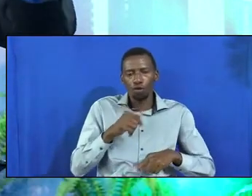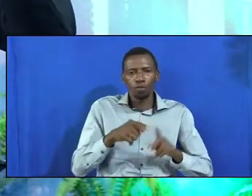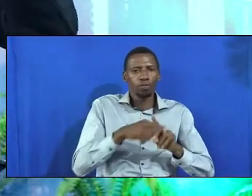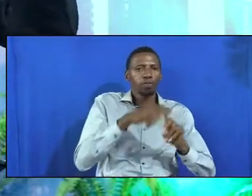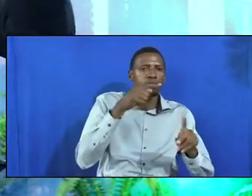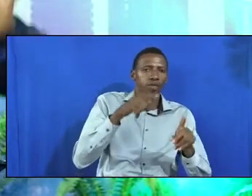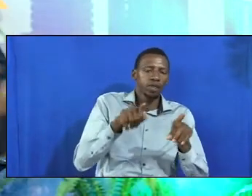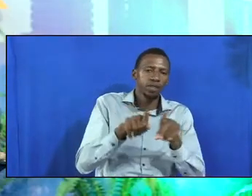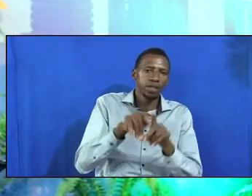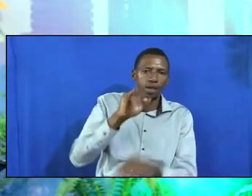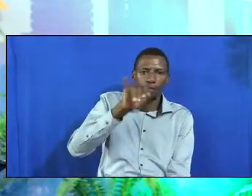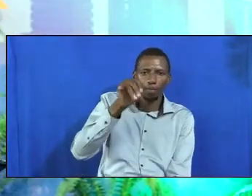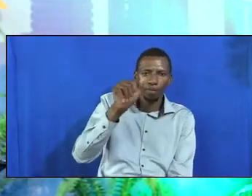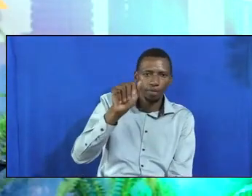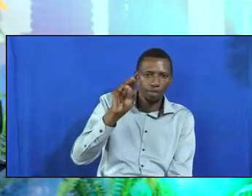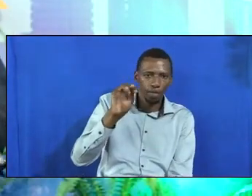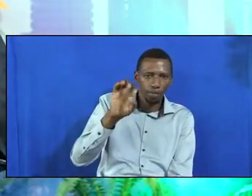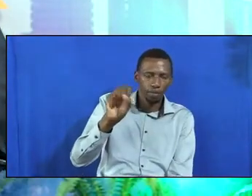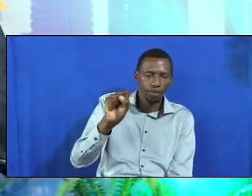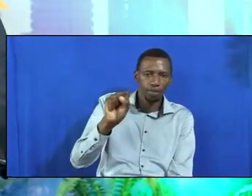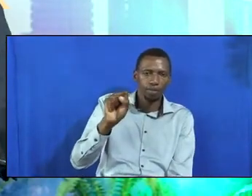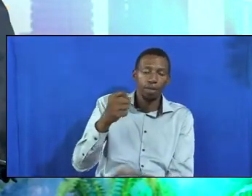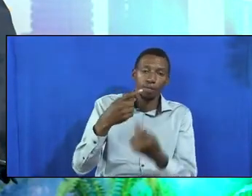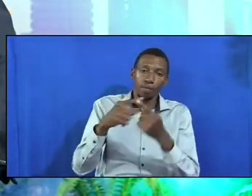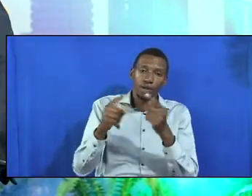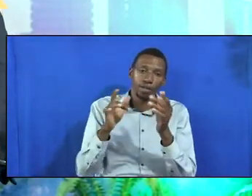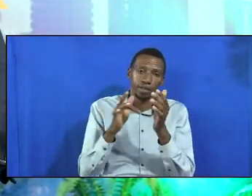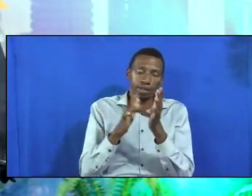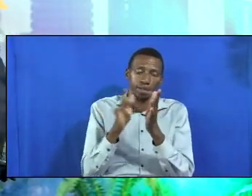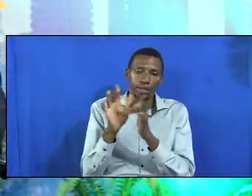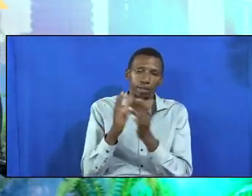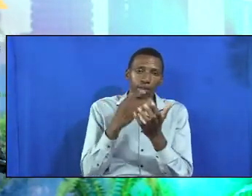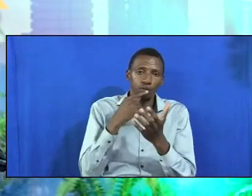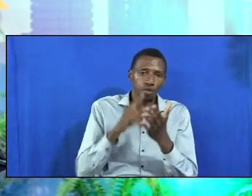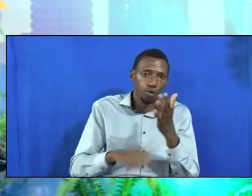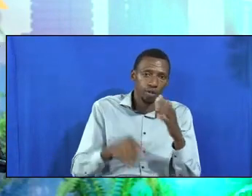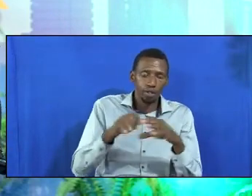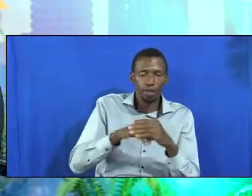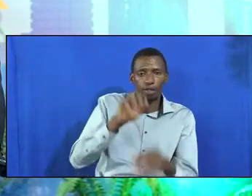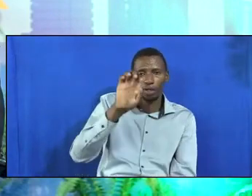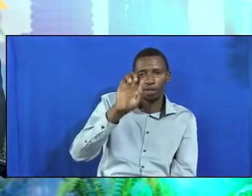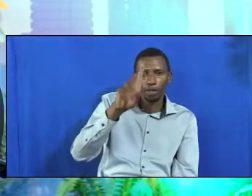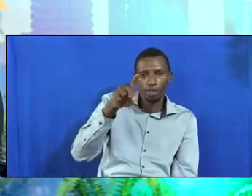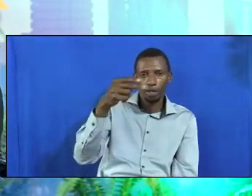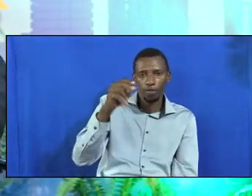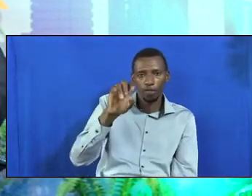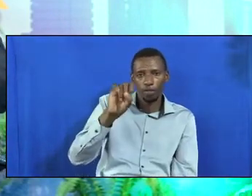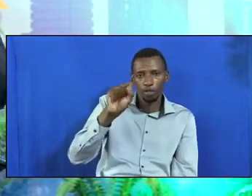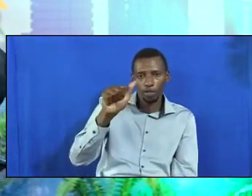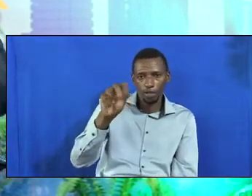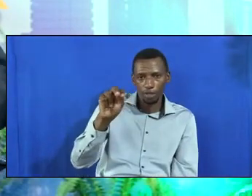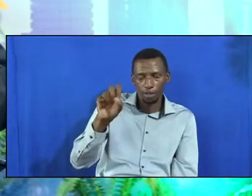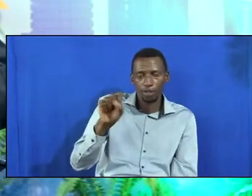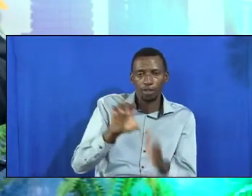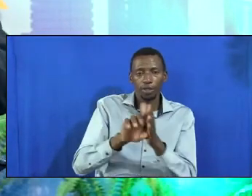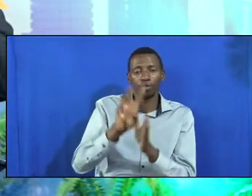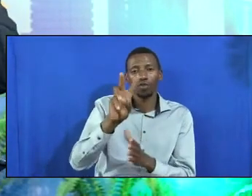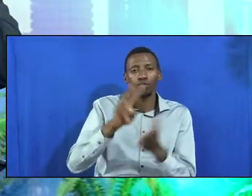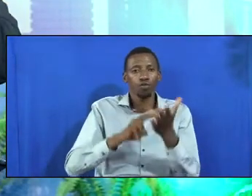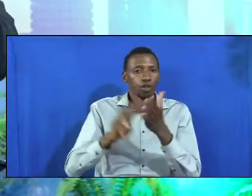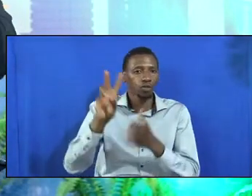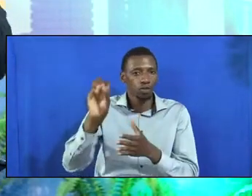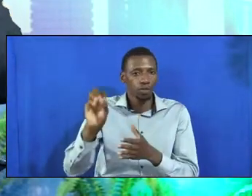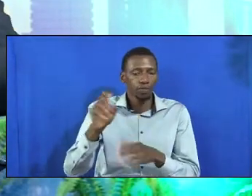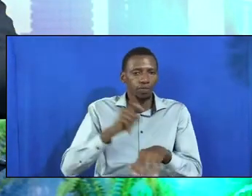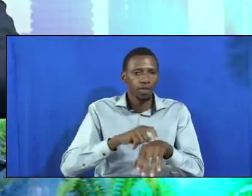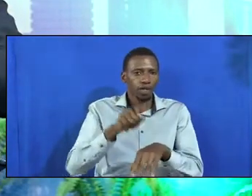the effects of the sentence. But you know, the Bible says in the book of Ephesians chapter 3 verses 20, when you pray, God will